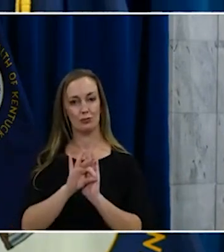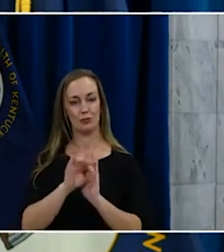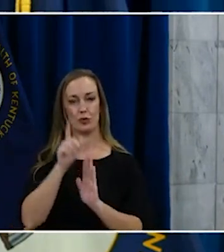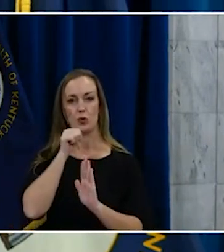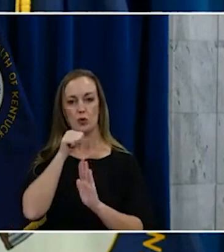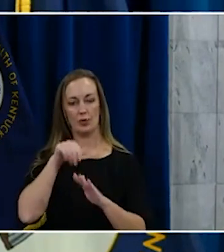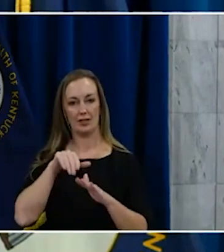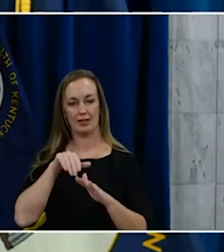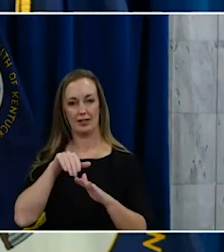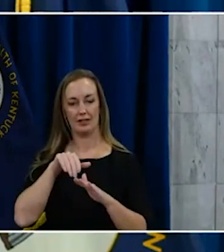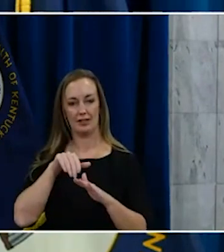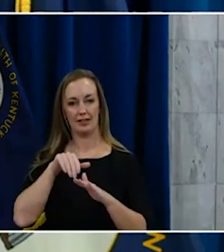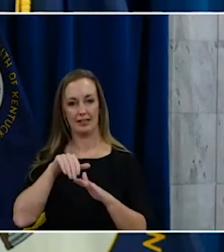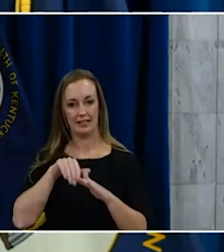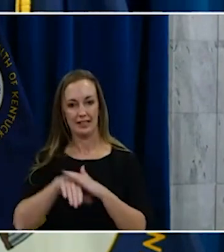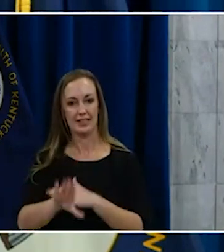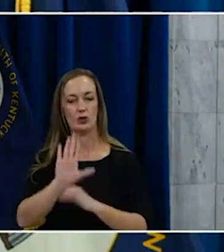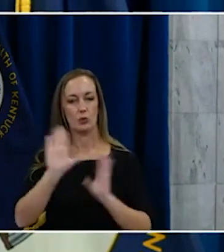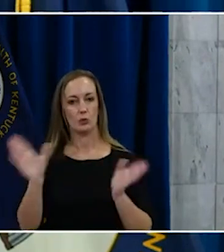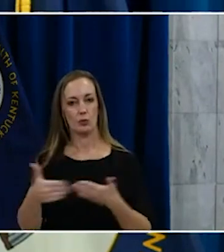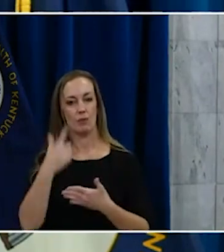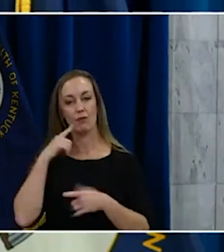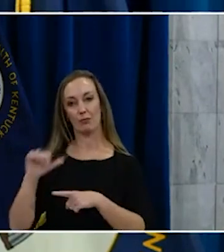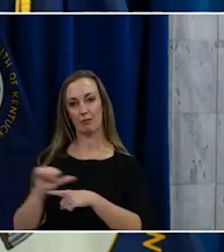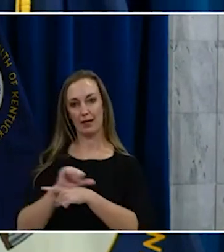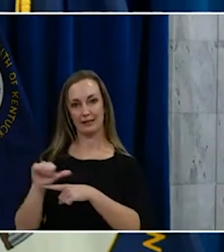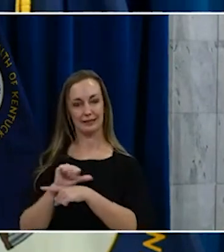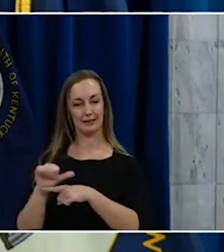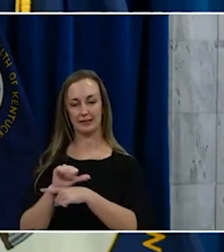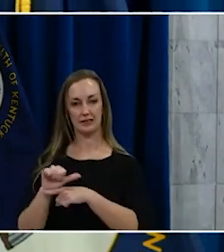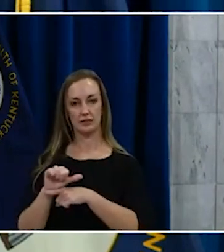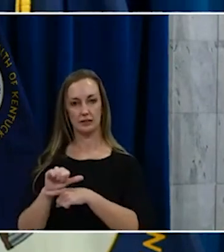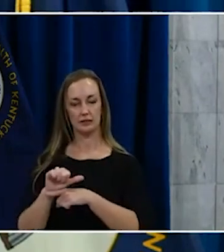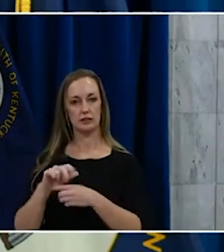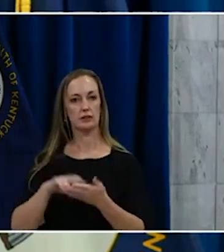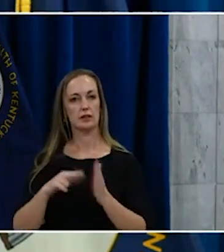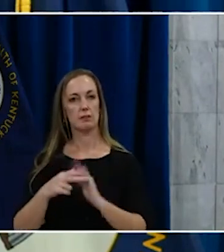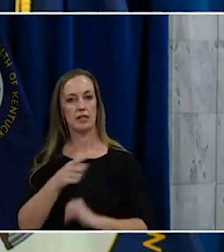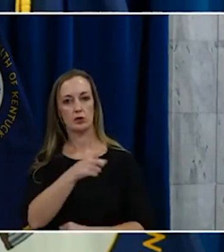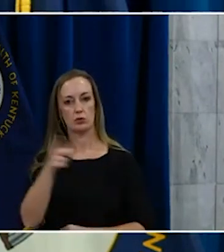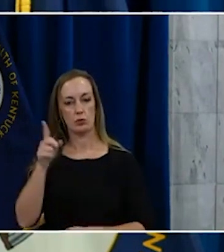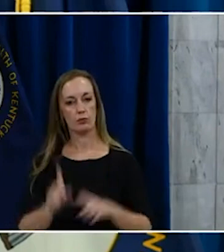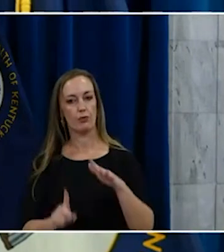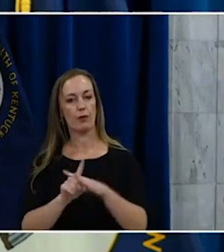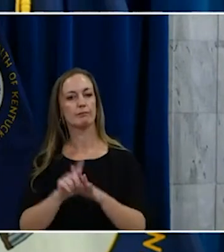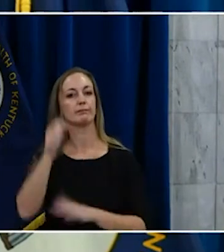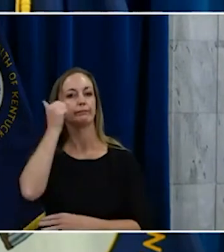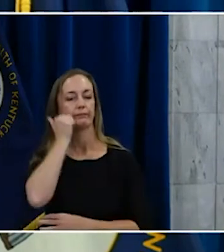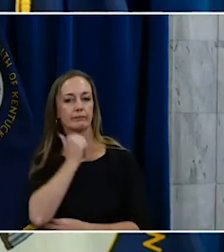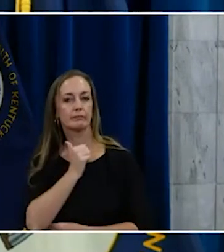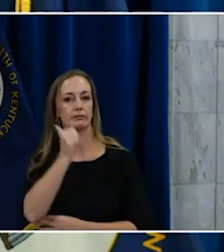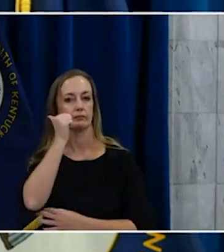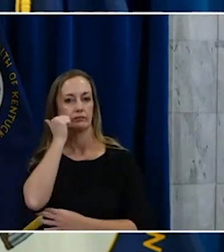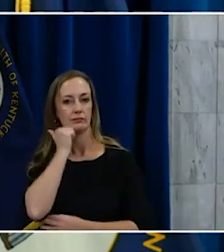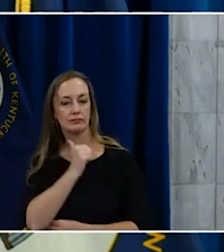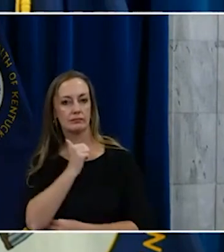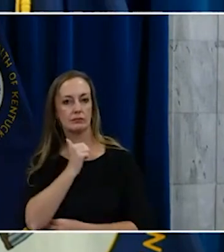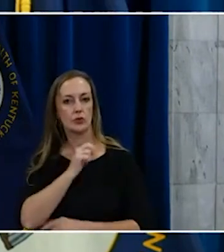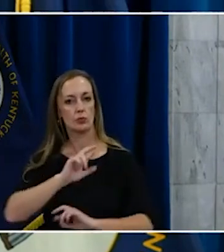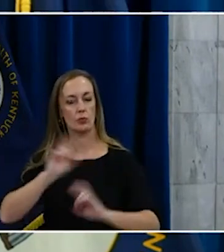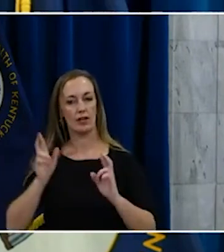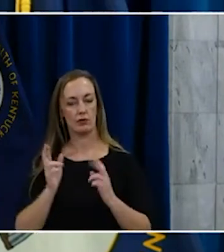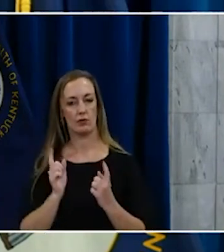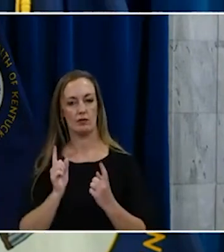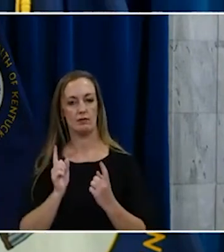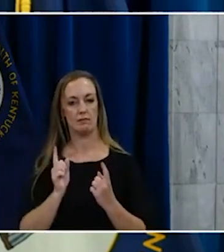you for your practice. It means that you come every day to meet them